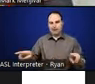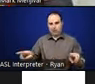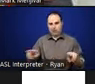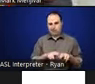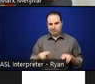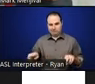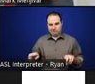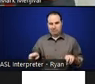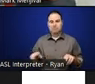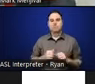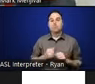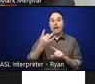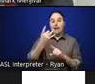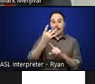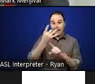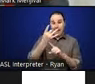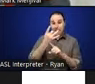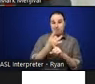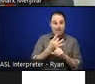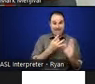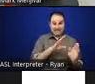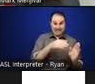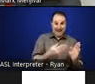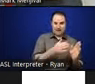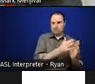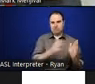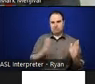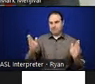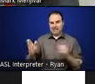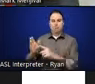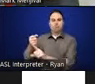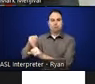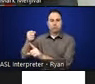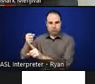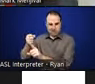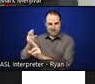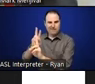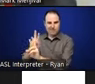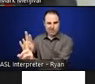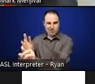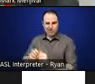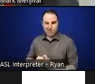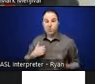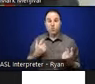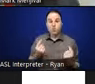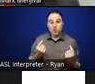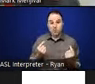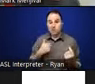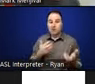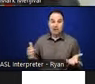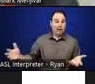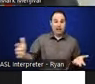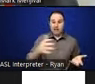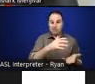passed and his funeral. And so what I ended up doing was I, I pulled together about 240 140 of the